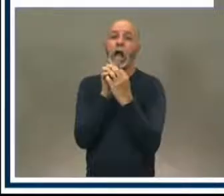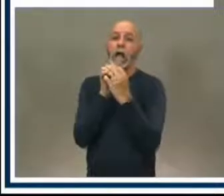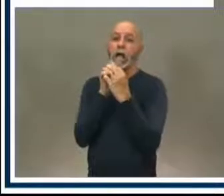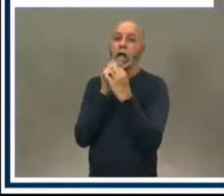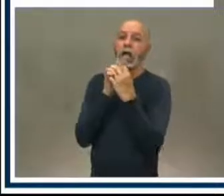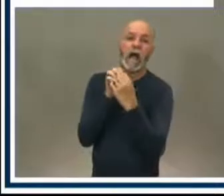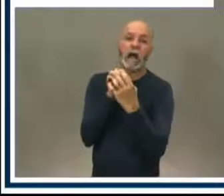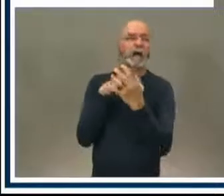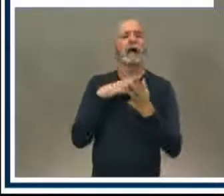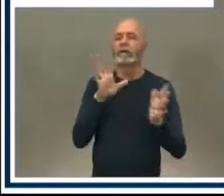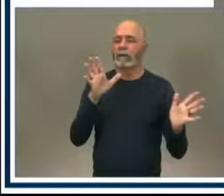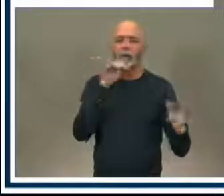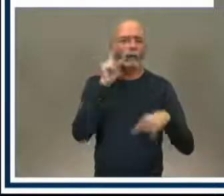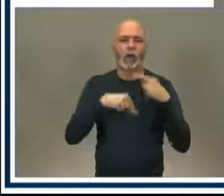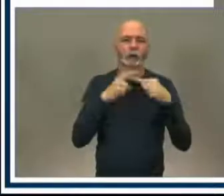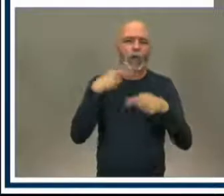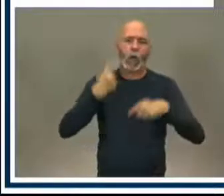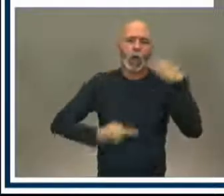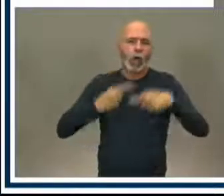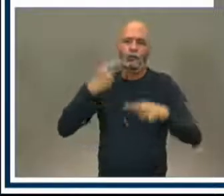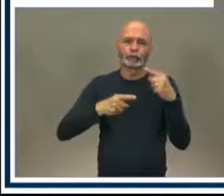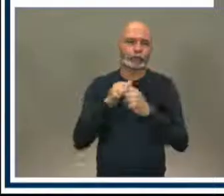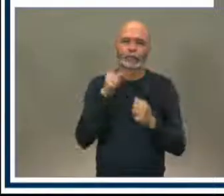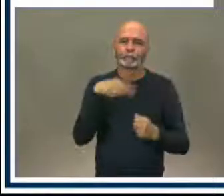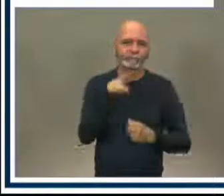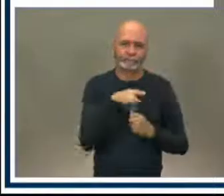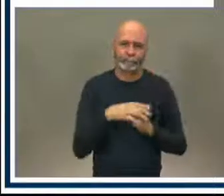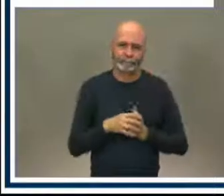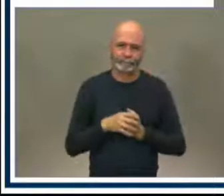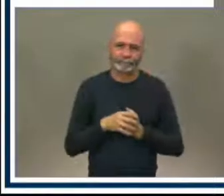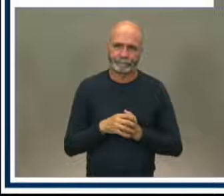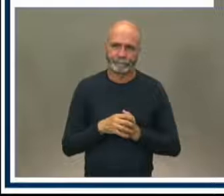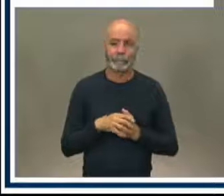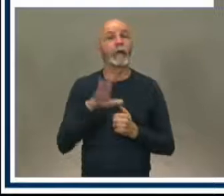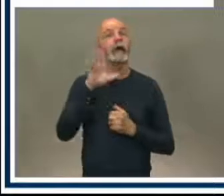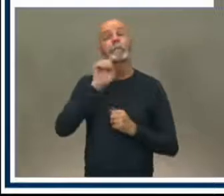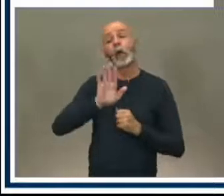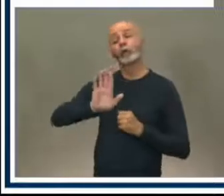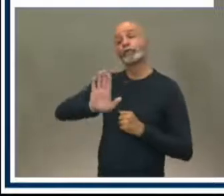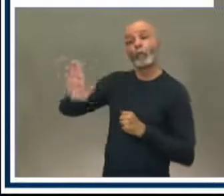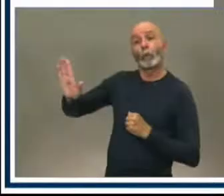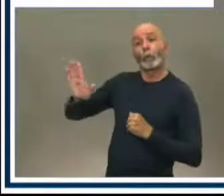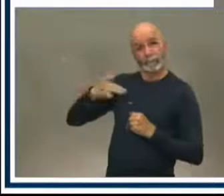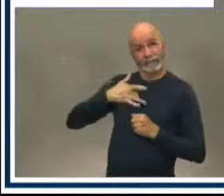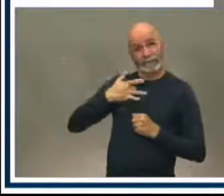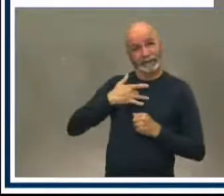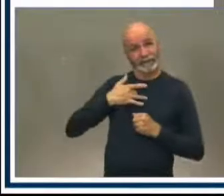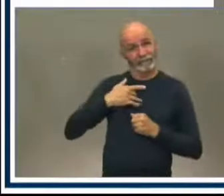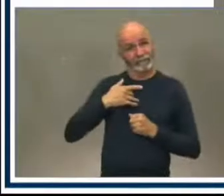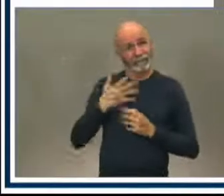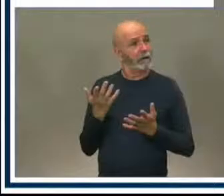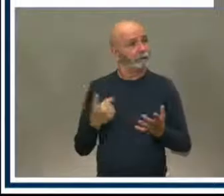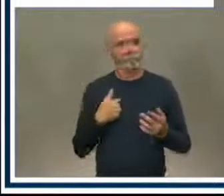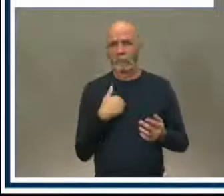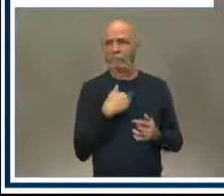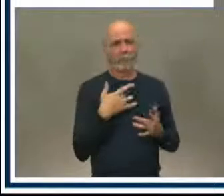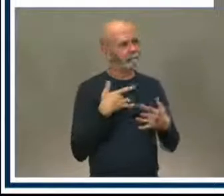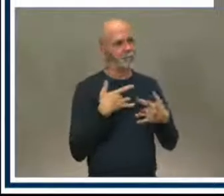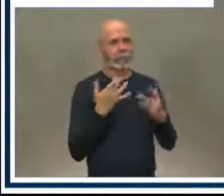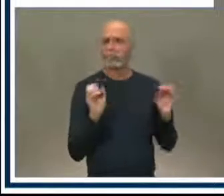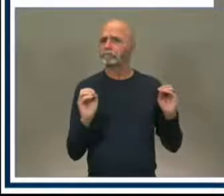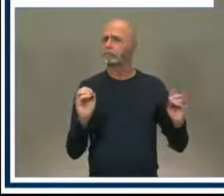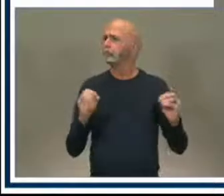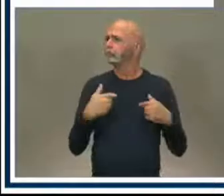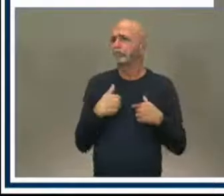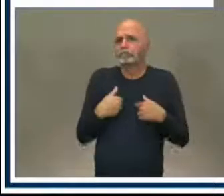but there are a small percentage that, for a number of reasons, don't believe they need to be vaccinated. But that's why we continue